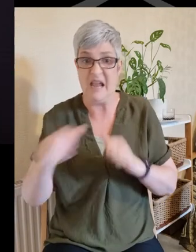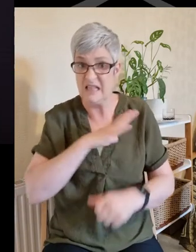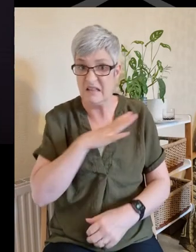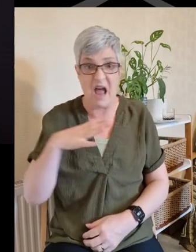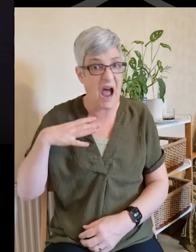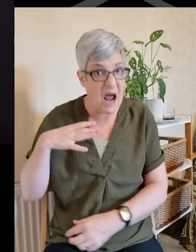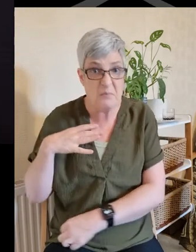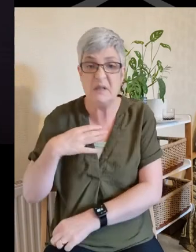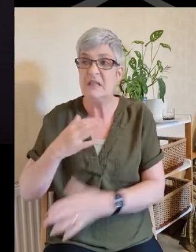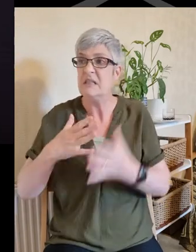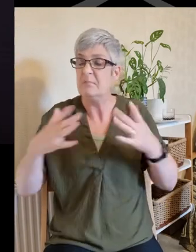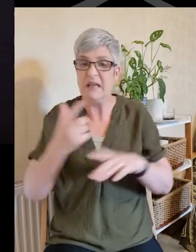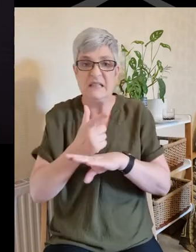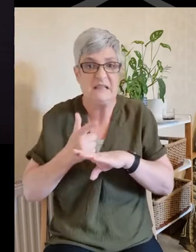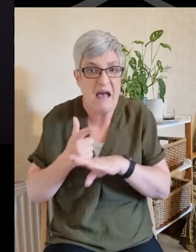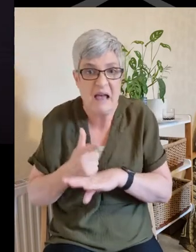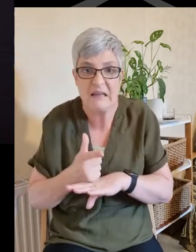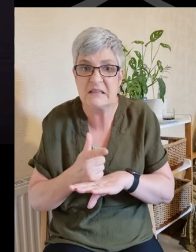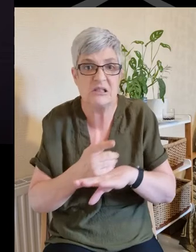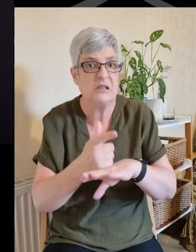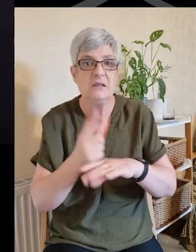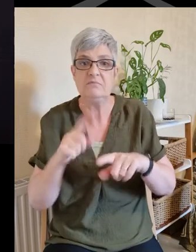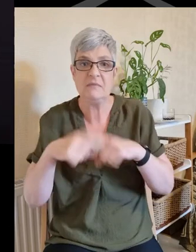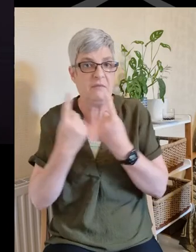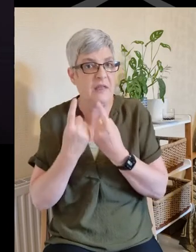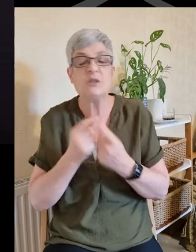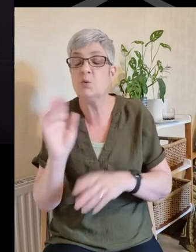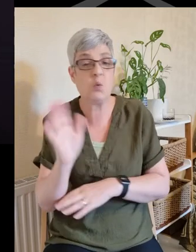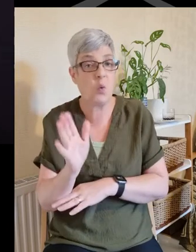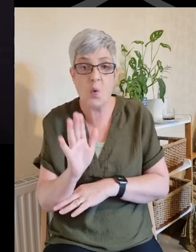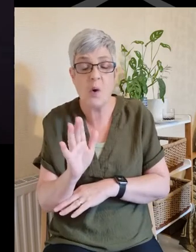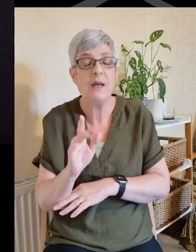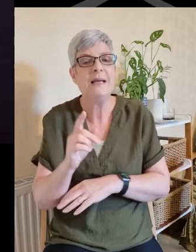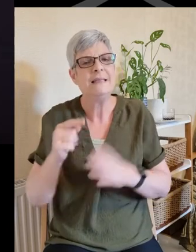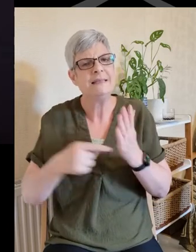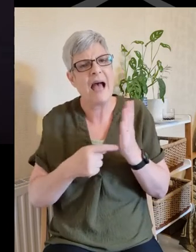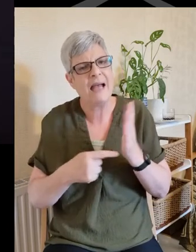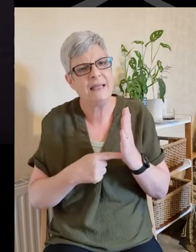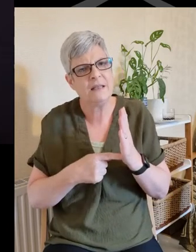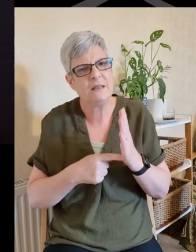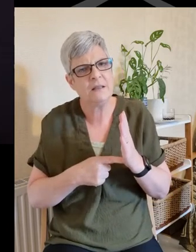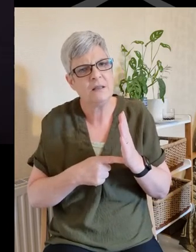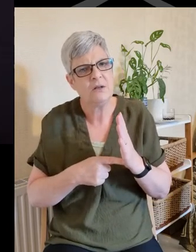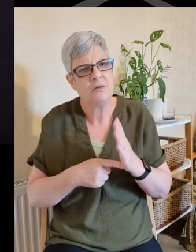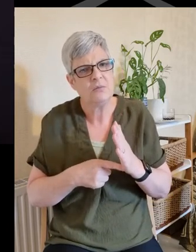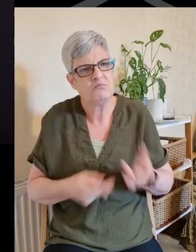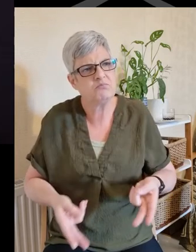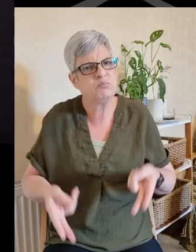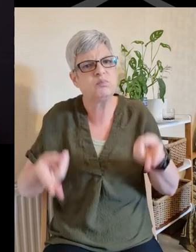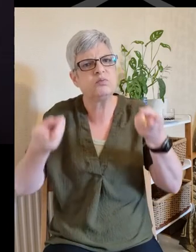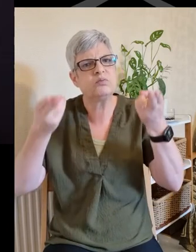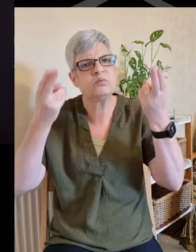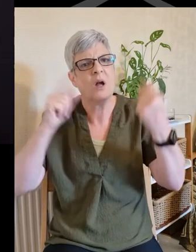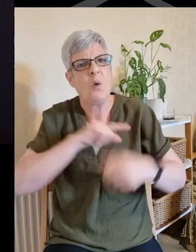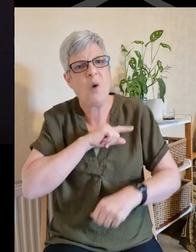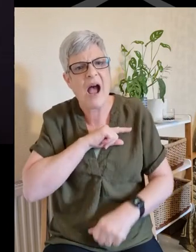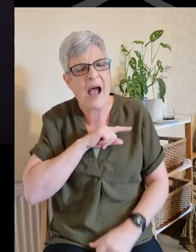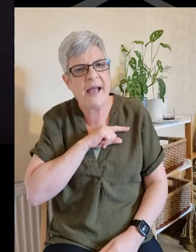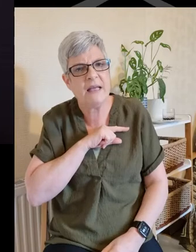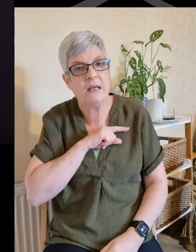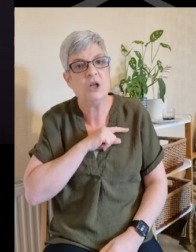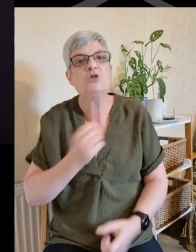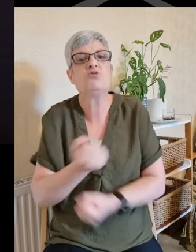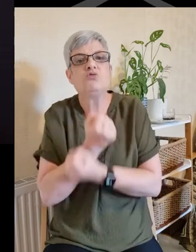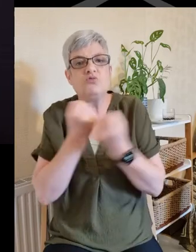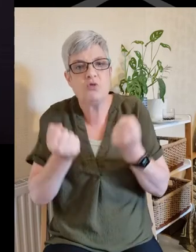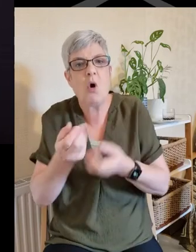the biggest tanks and all that kind of stuff. No, the reason that Tyre was in the ascendancy was because of its strong